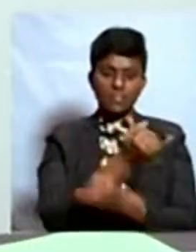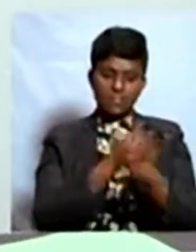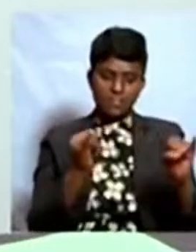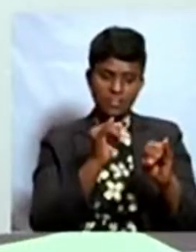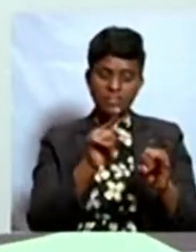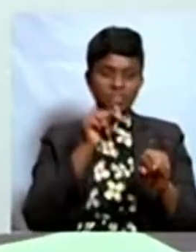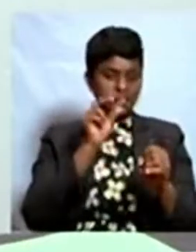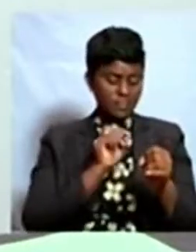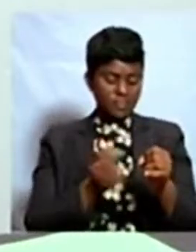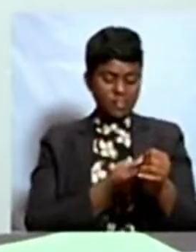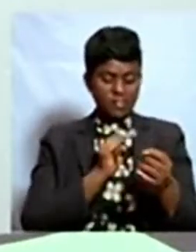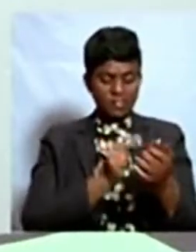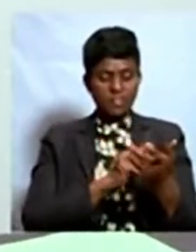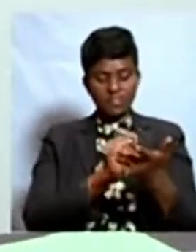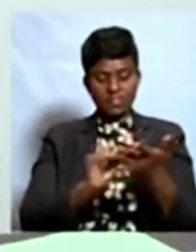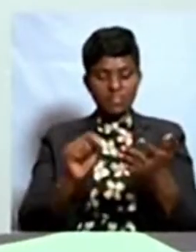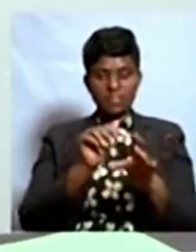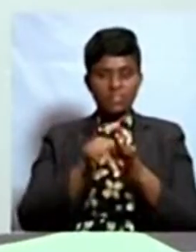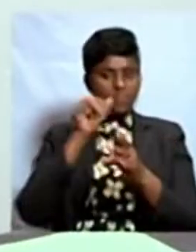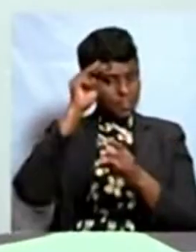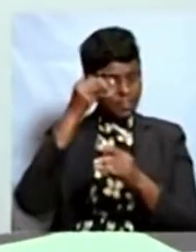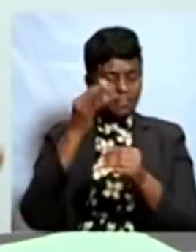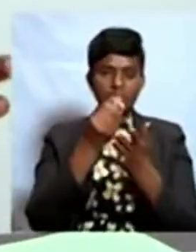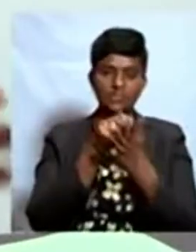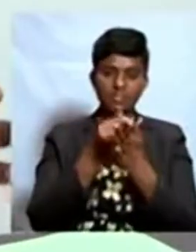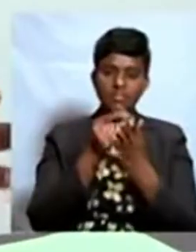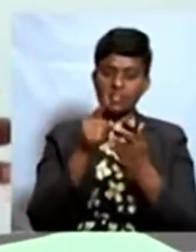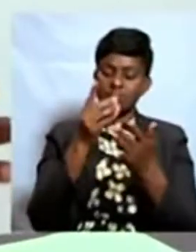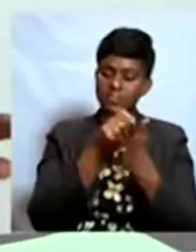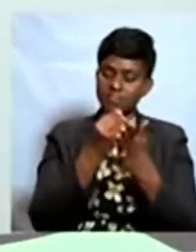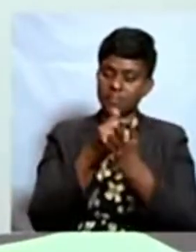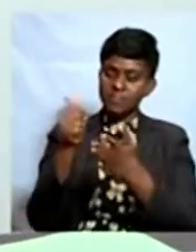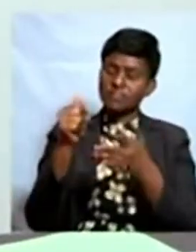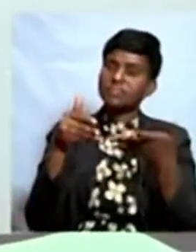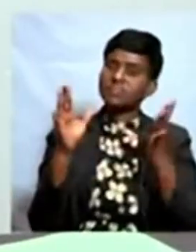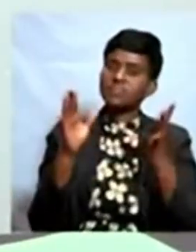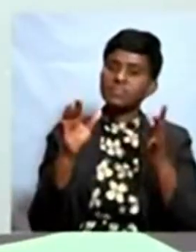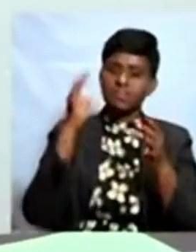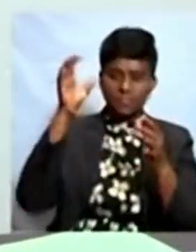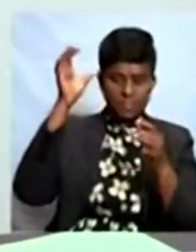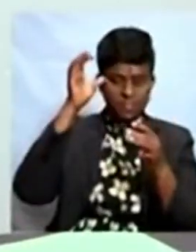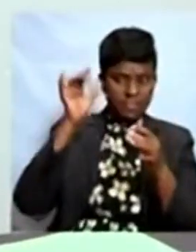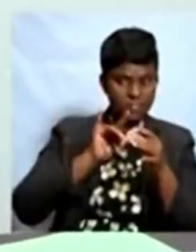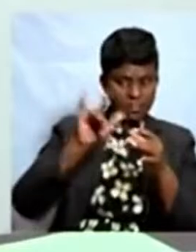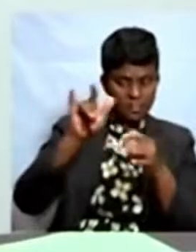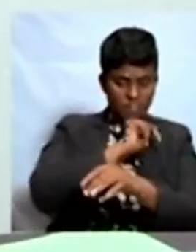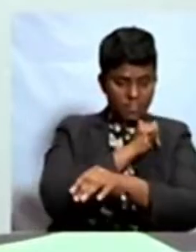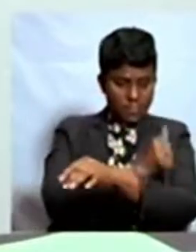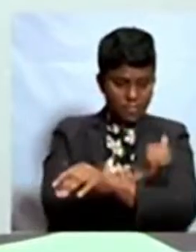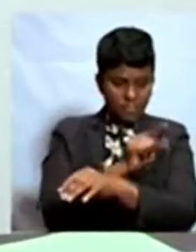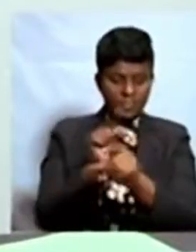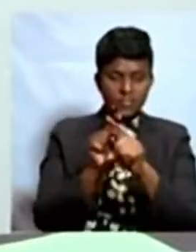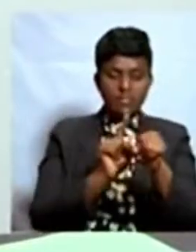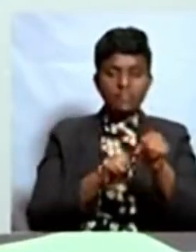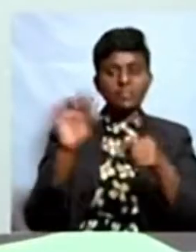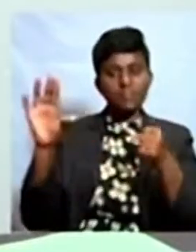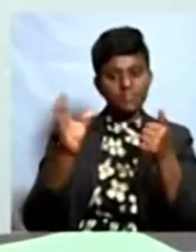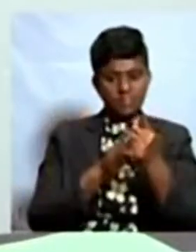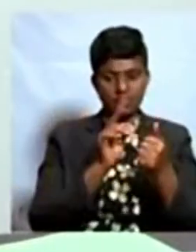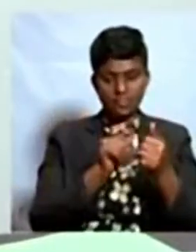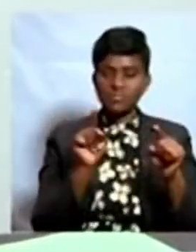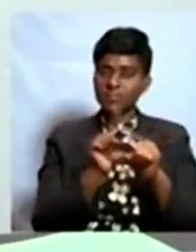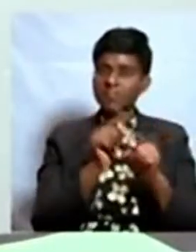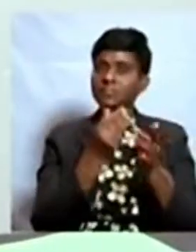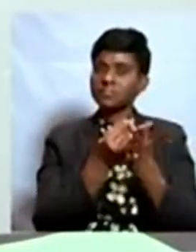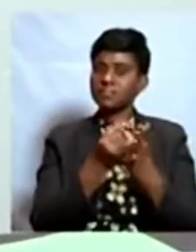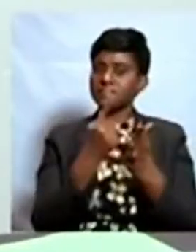Ministry of Finance, the Treasury in particular, that they allow the Civil Aviation Authority to retain the